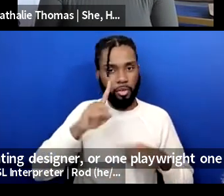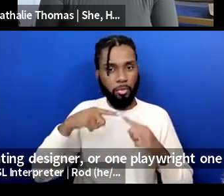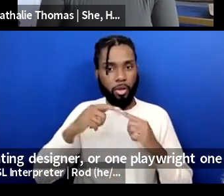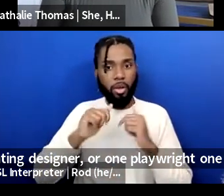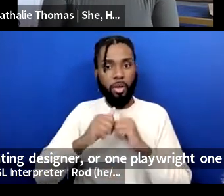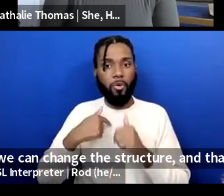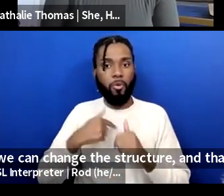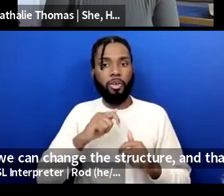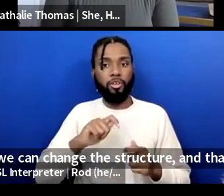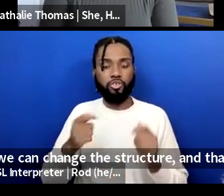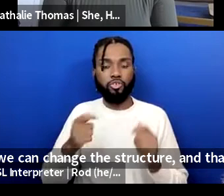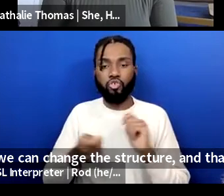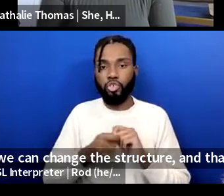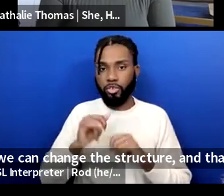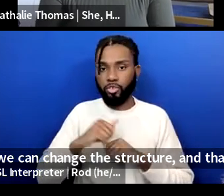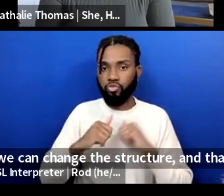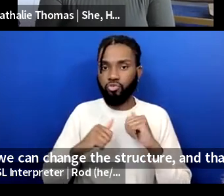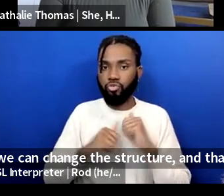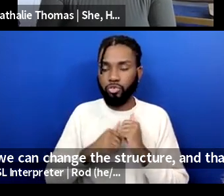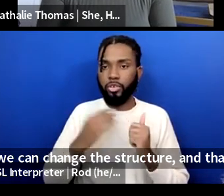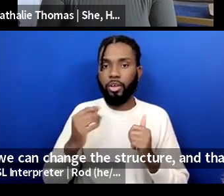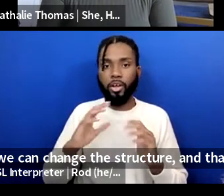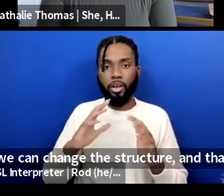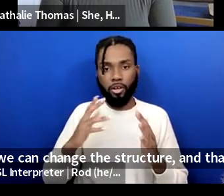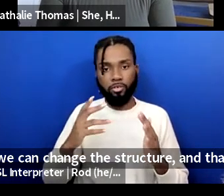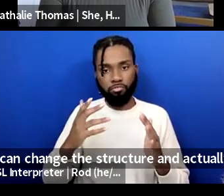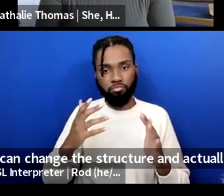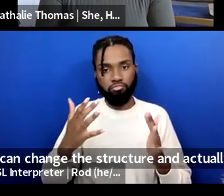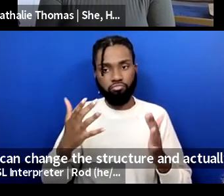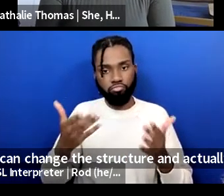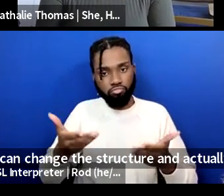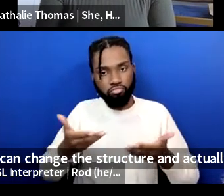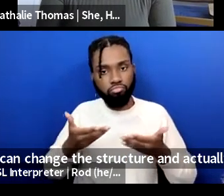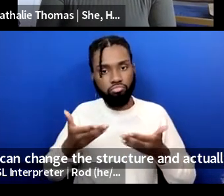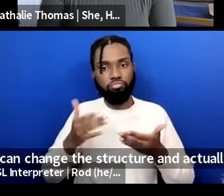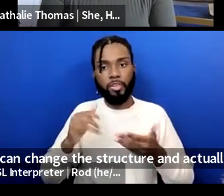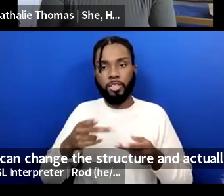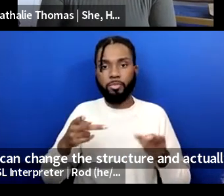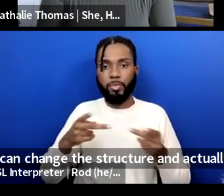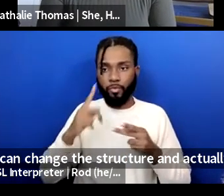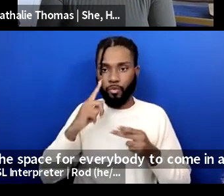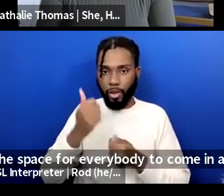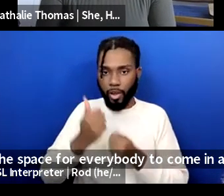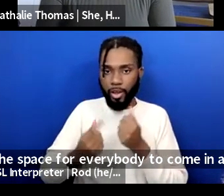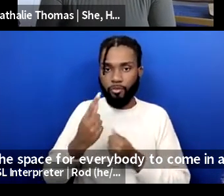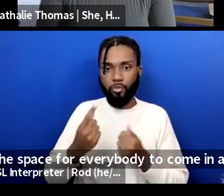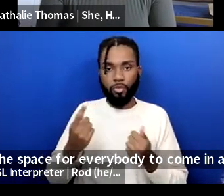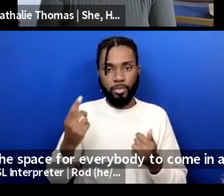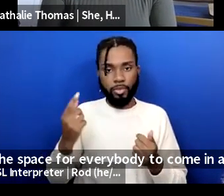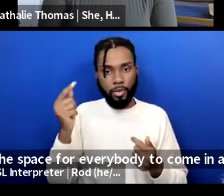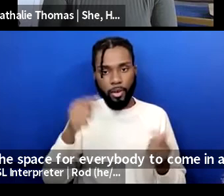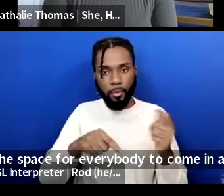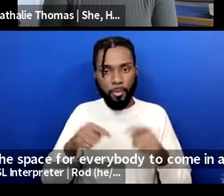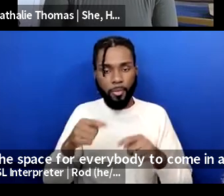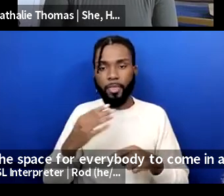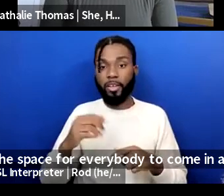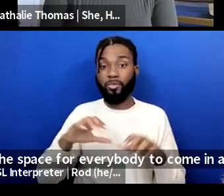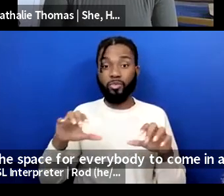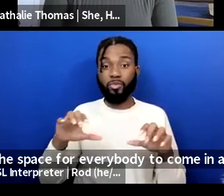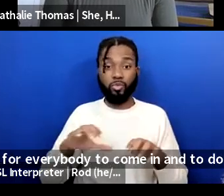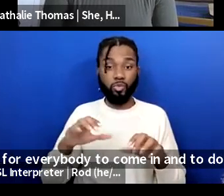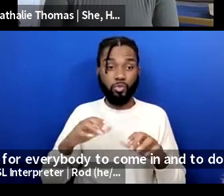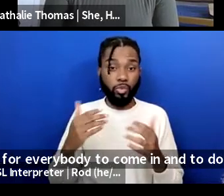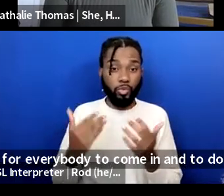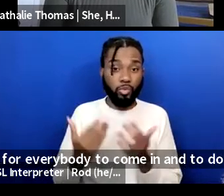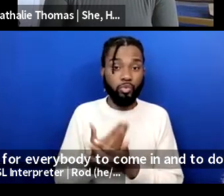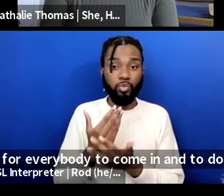and actually open up the space for everybody to come in and to do a new way